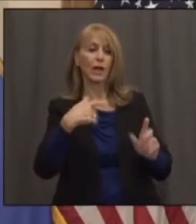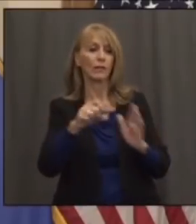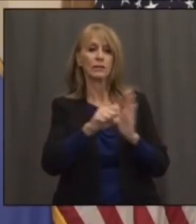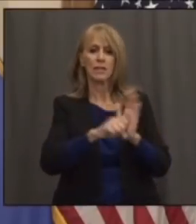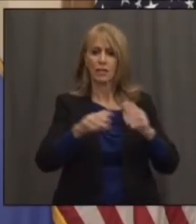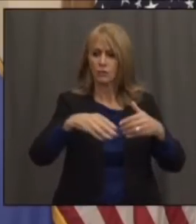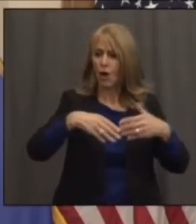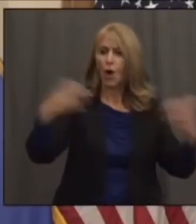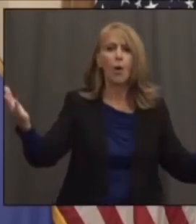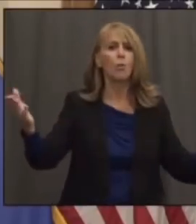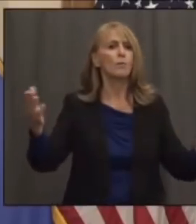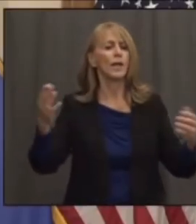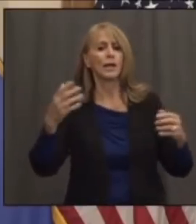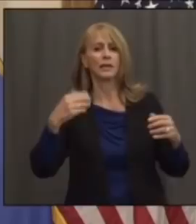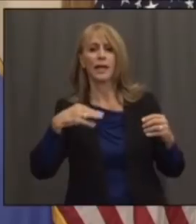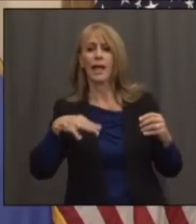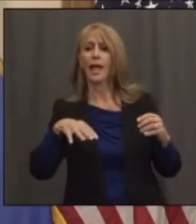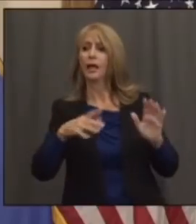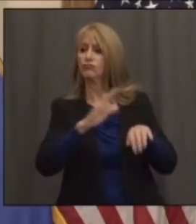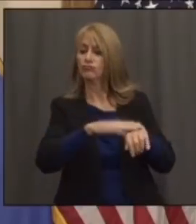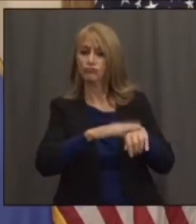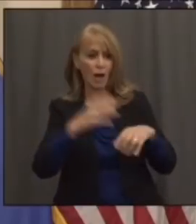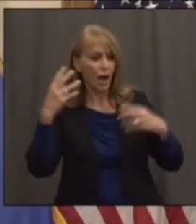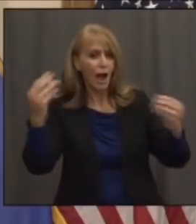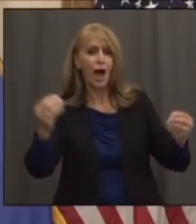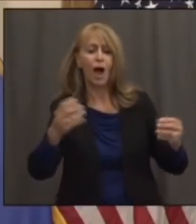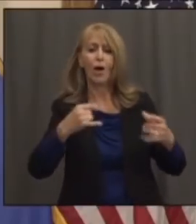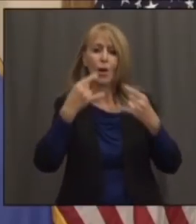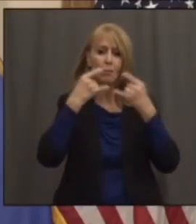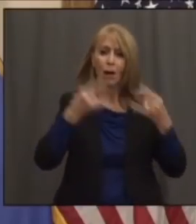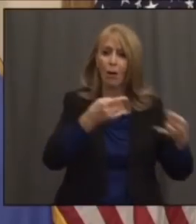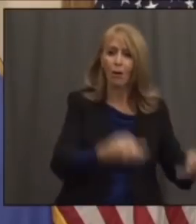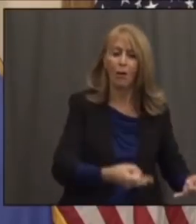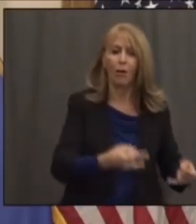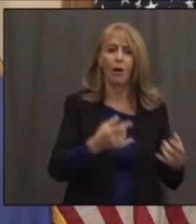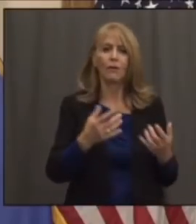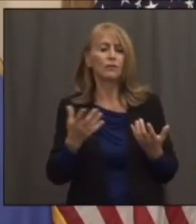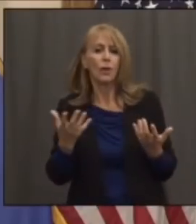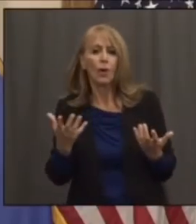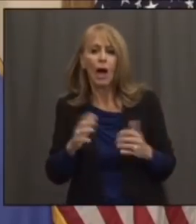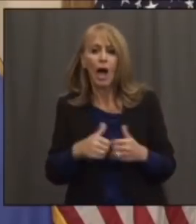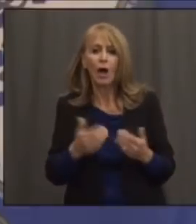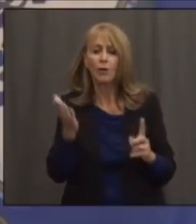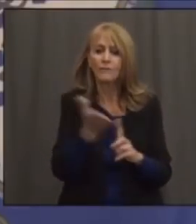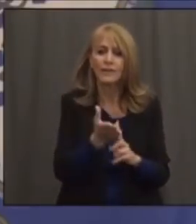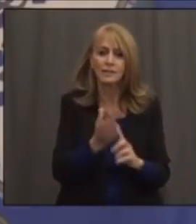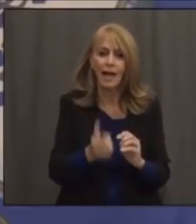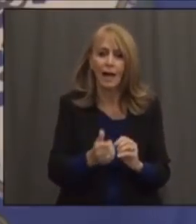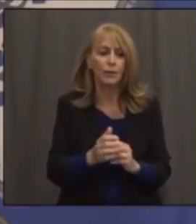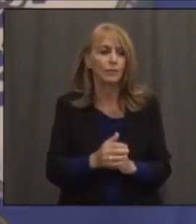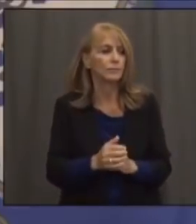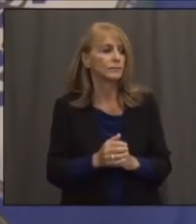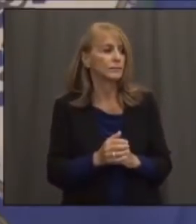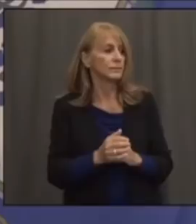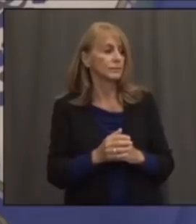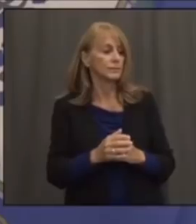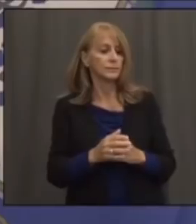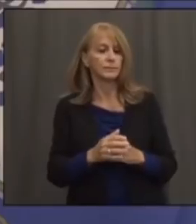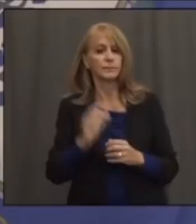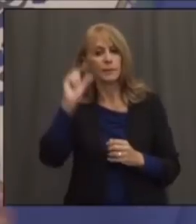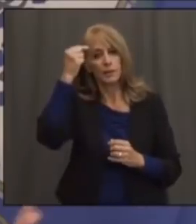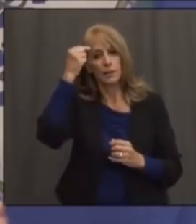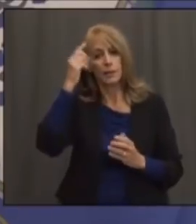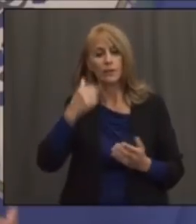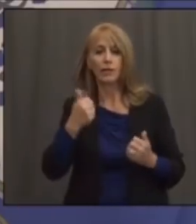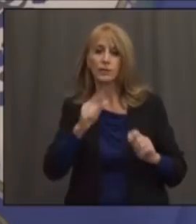open and there are signs to them that we're in a good place already? Well, let me pass to the other guys. I tried to